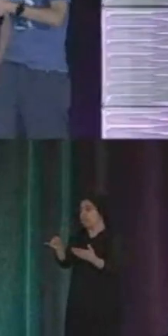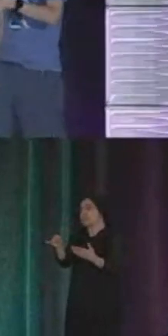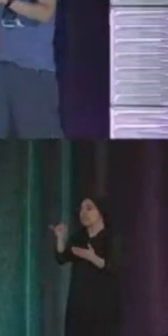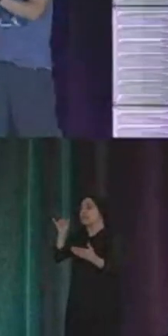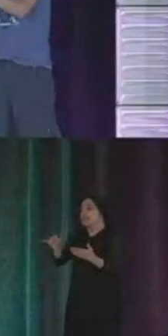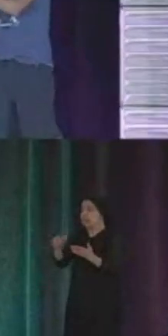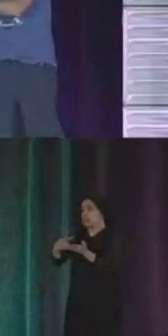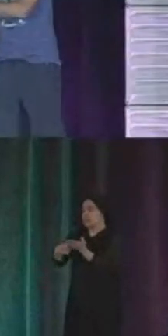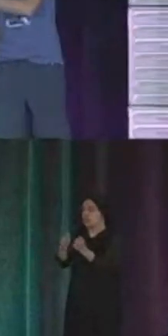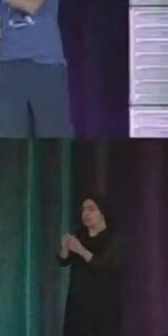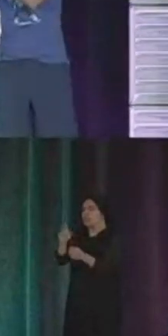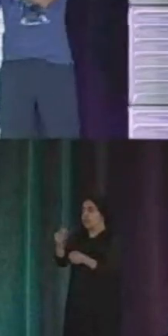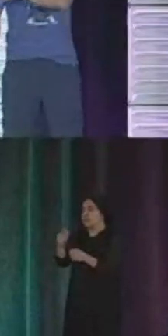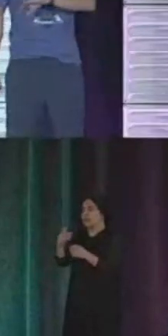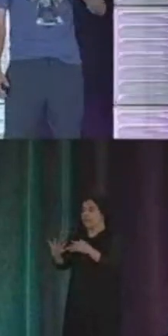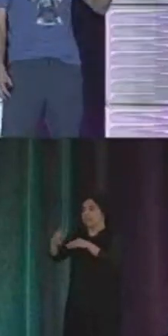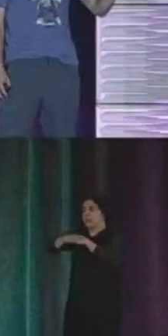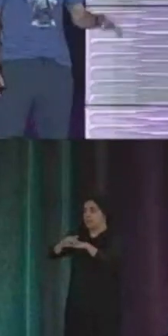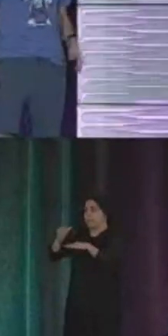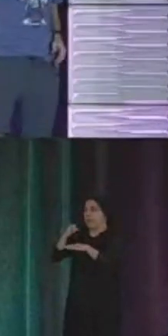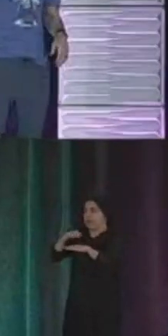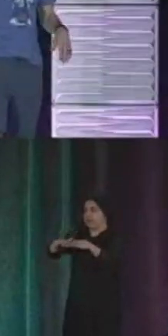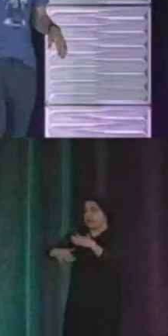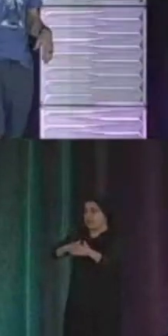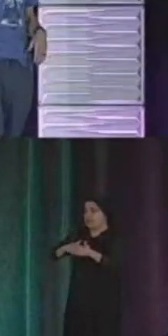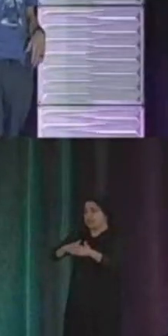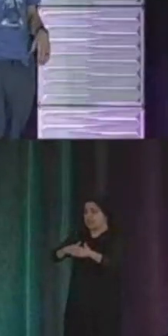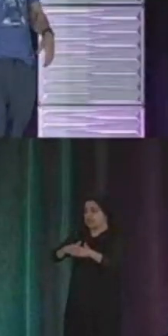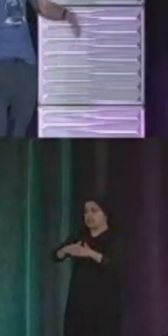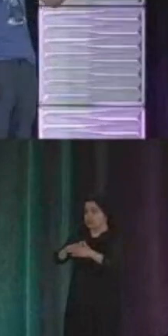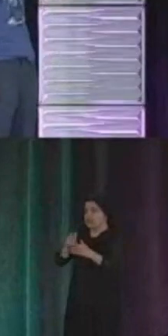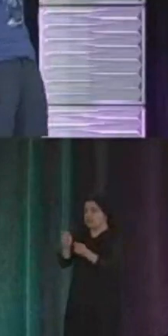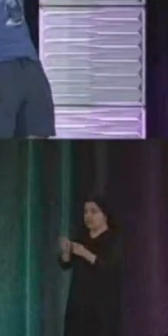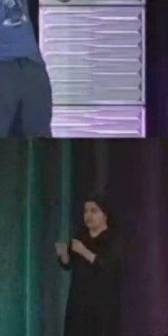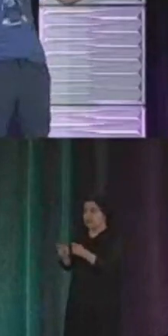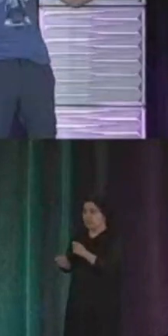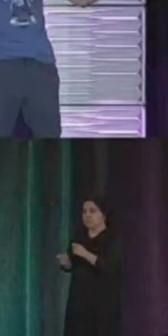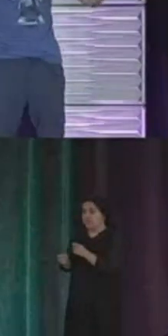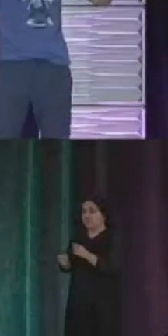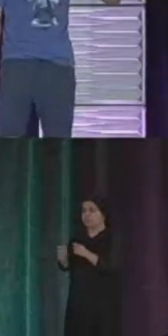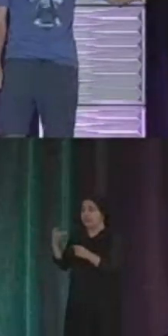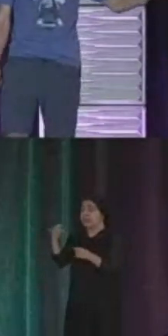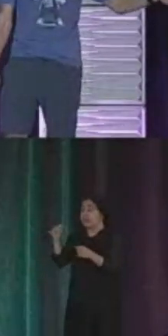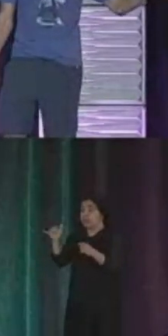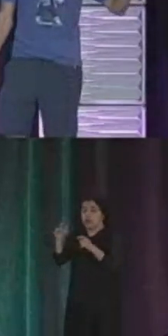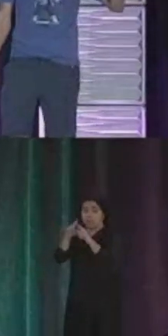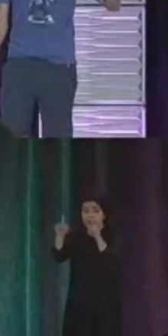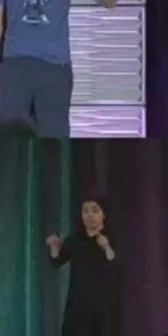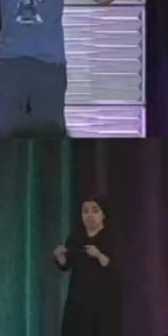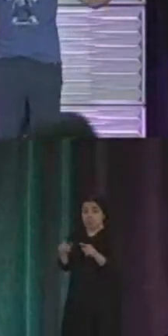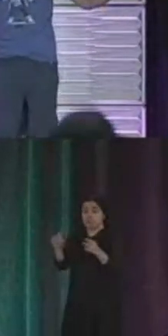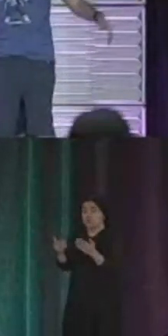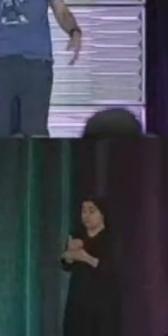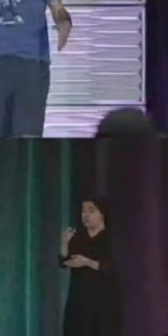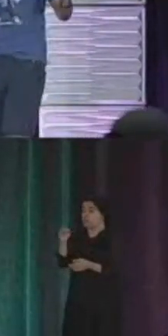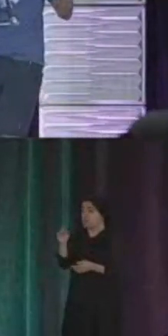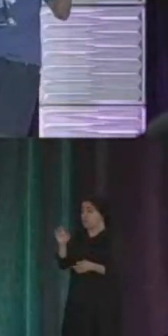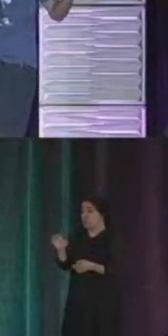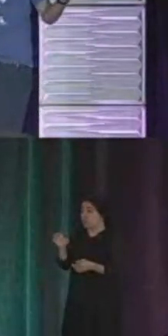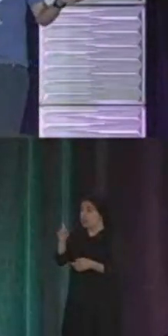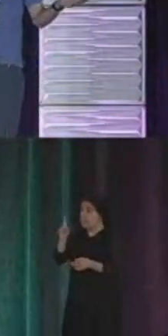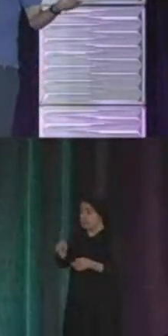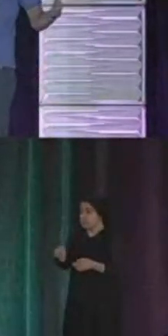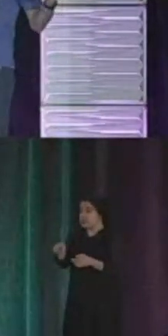That talks to the routing layer on the back end again and gets some data, and then it renders. And again, that yellow box is new code that needs